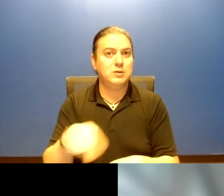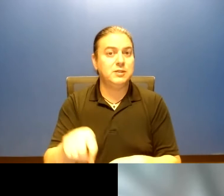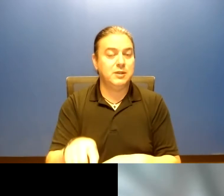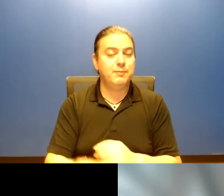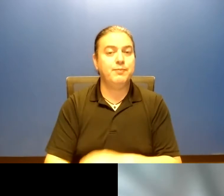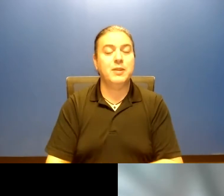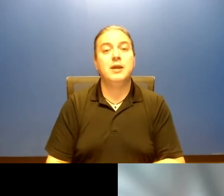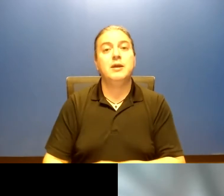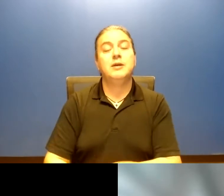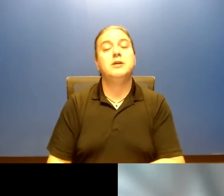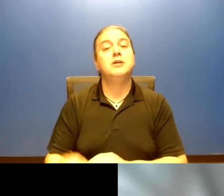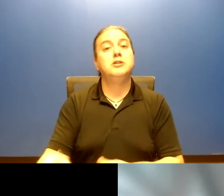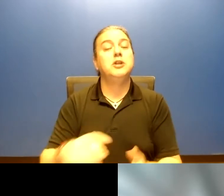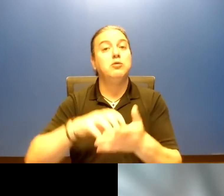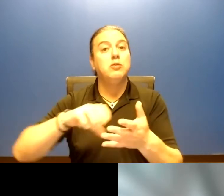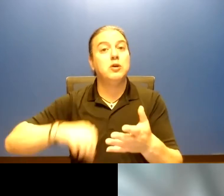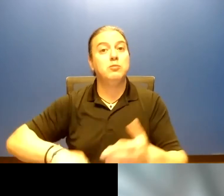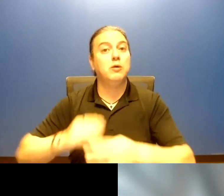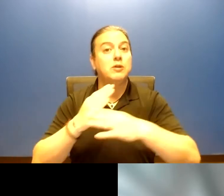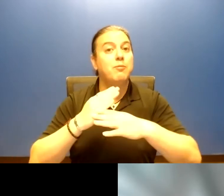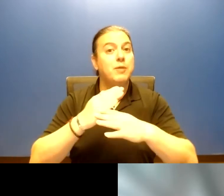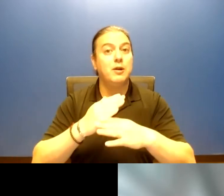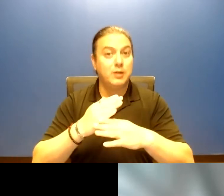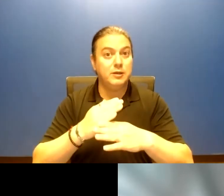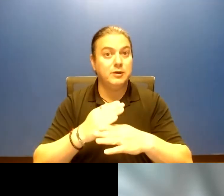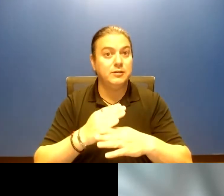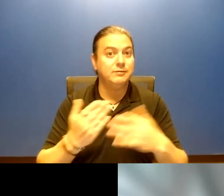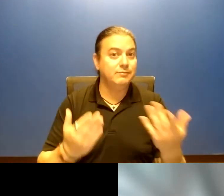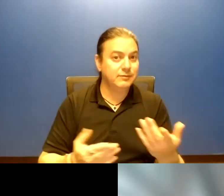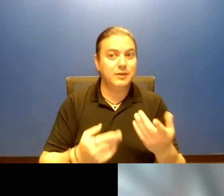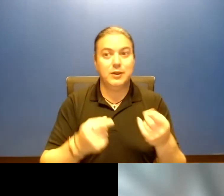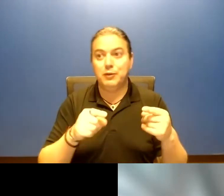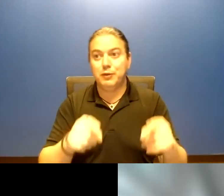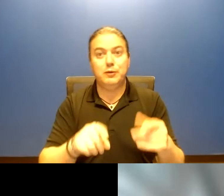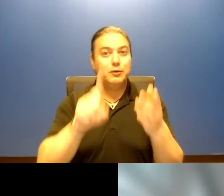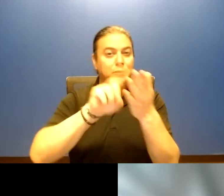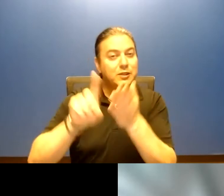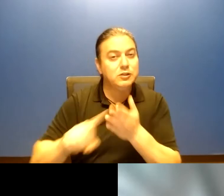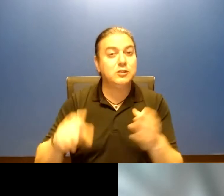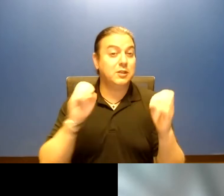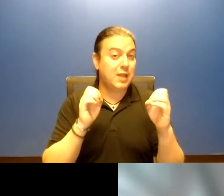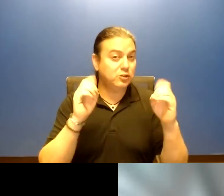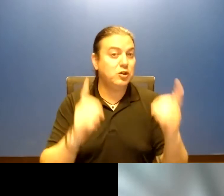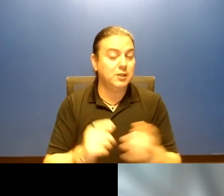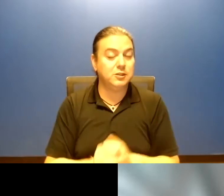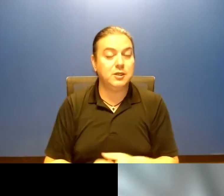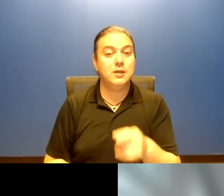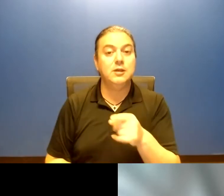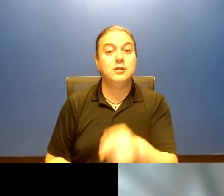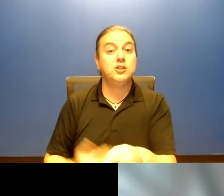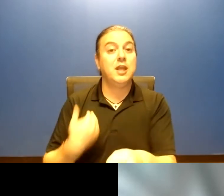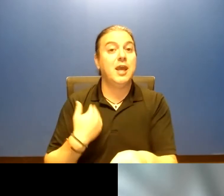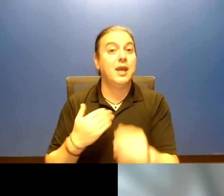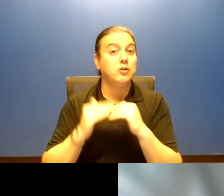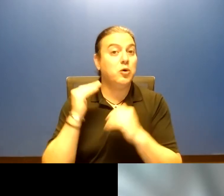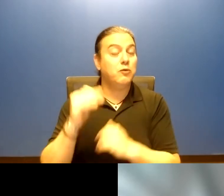to remove barriers and reduce disparities through research, education, and partnerships. She comes to the position with more than